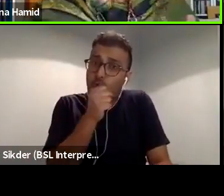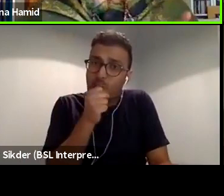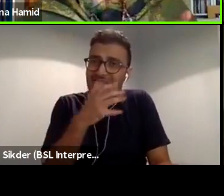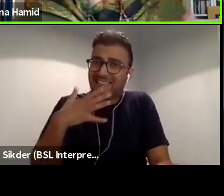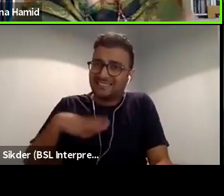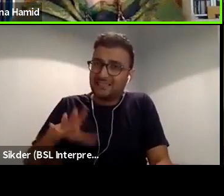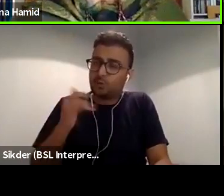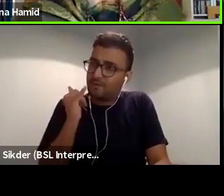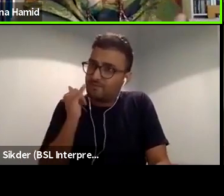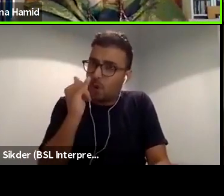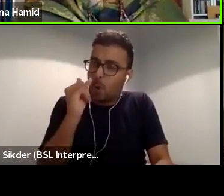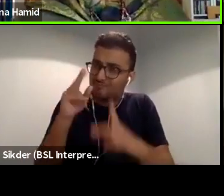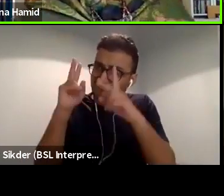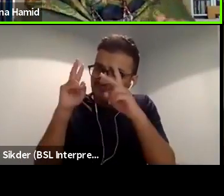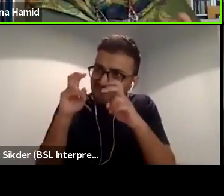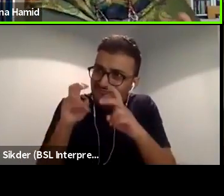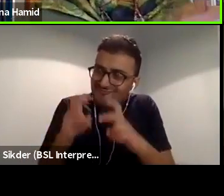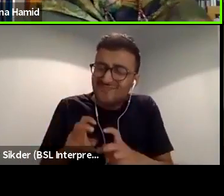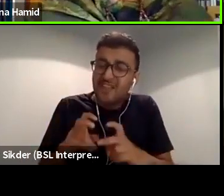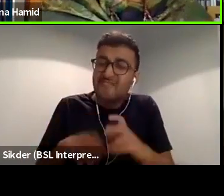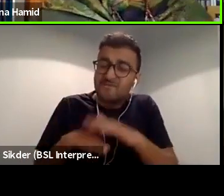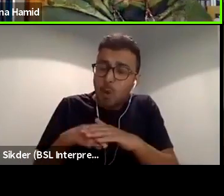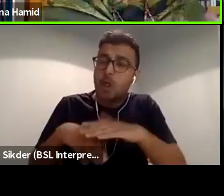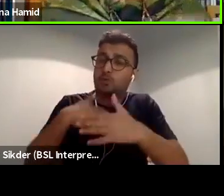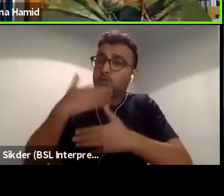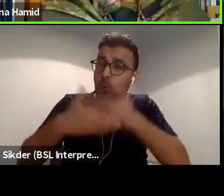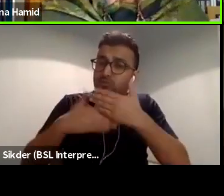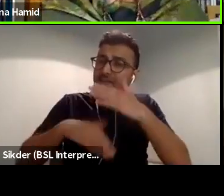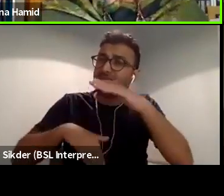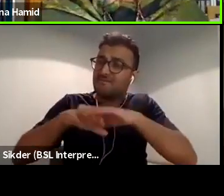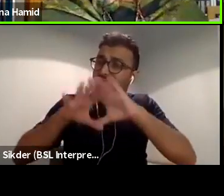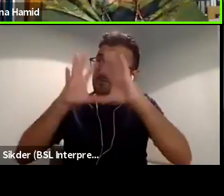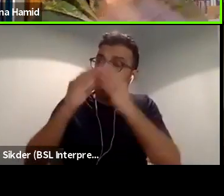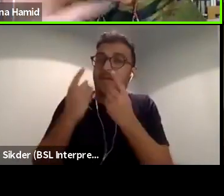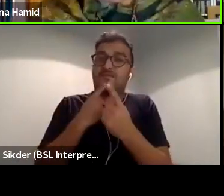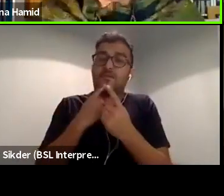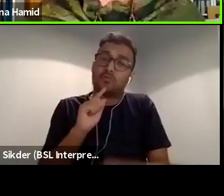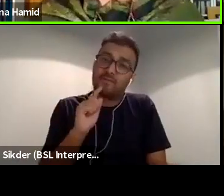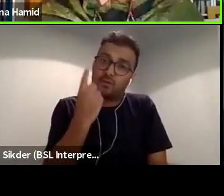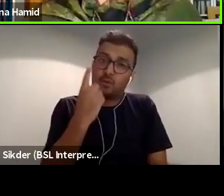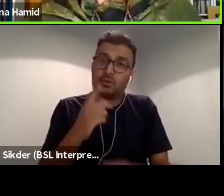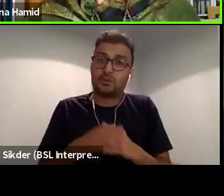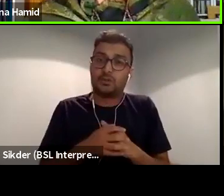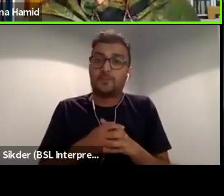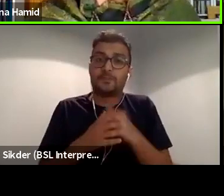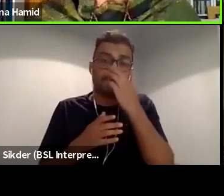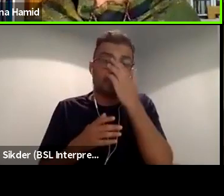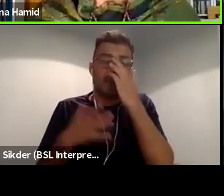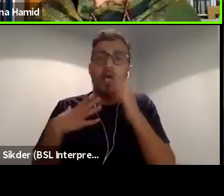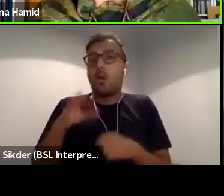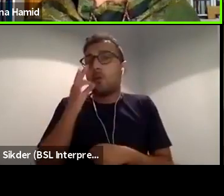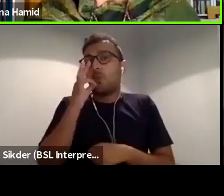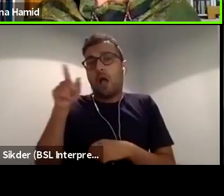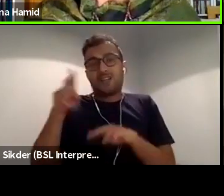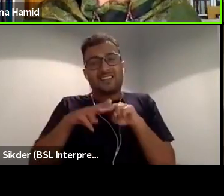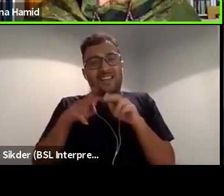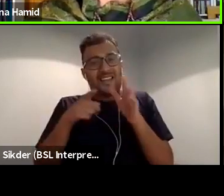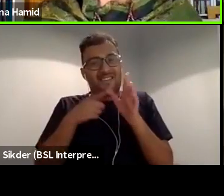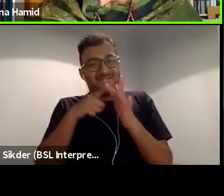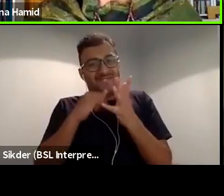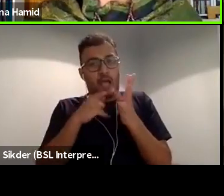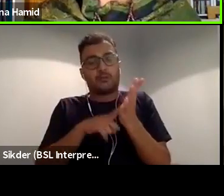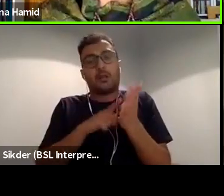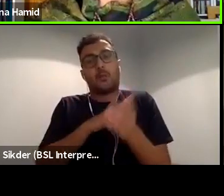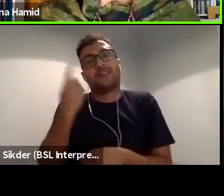bring Faisal in here? Because I know earlier on, John, you spoke about, think tanks, and Faisal in